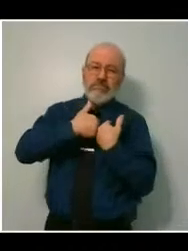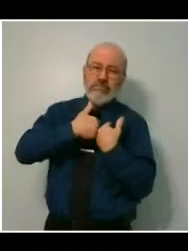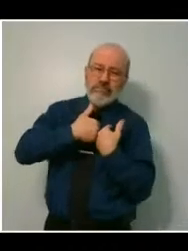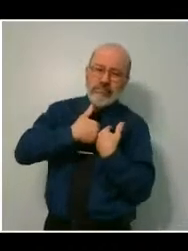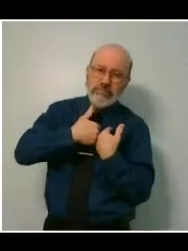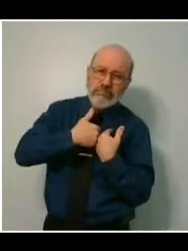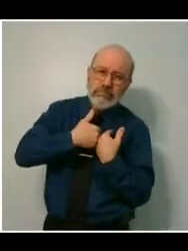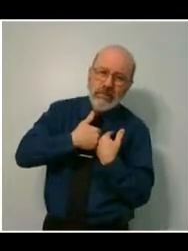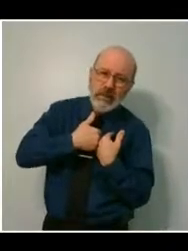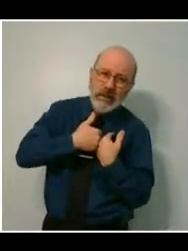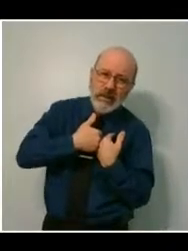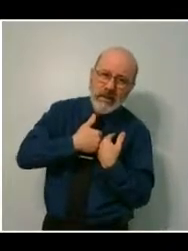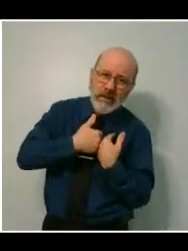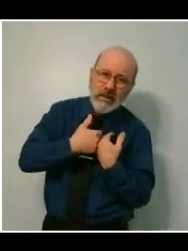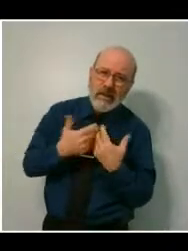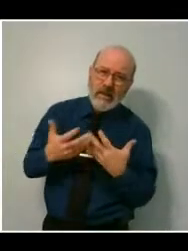heavy